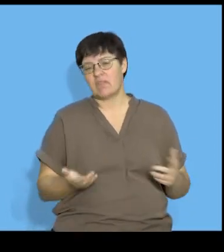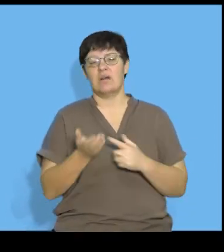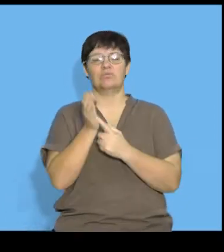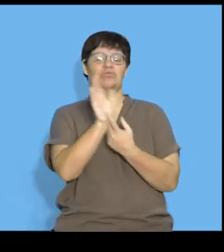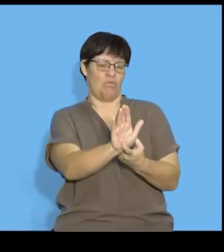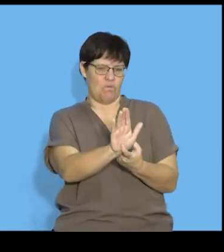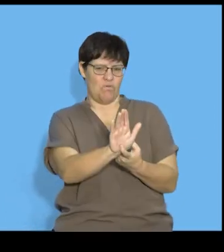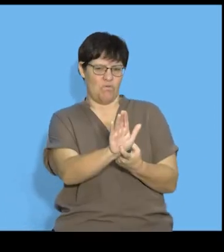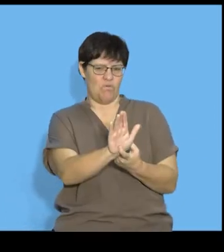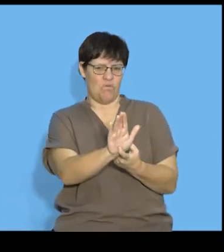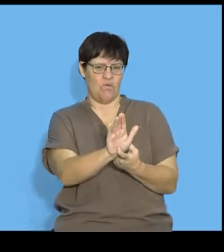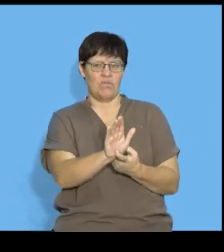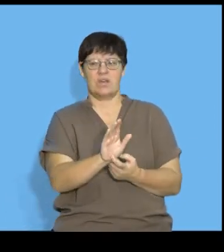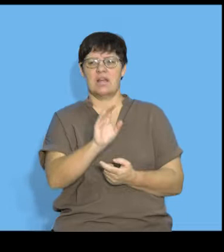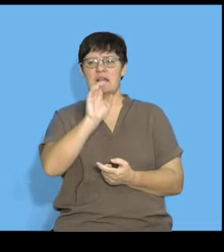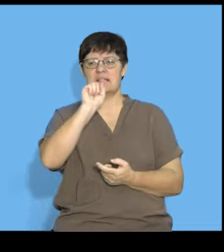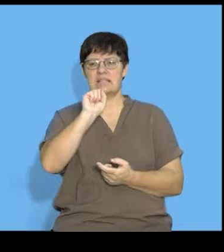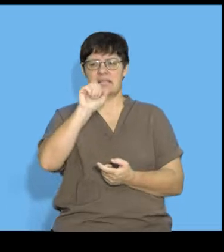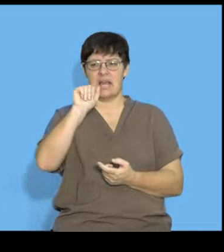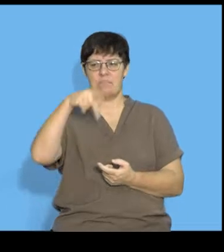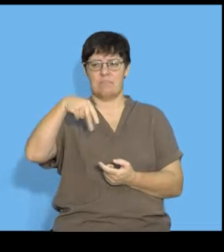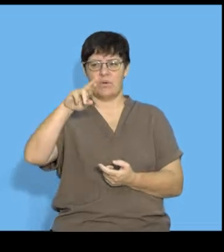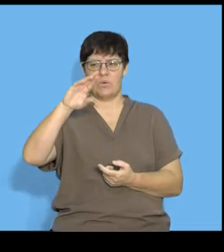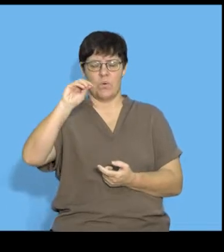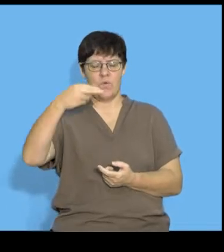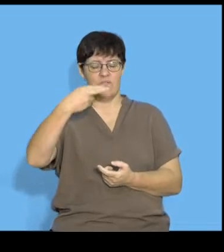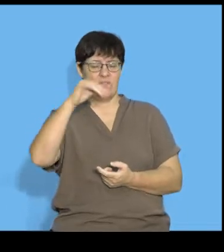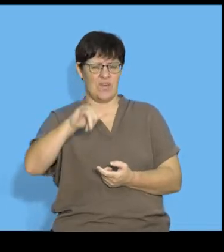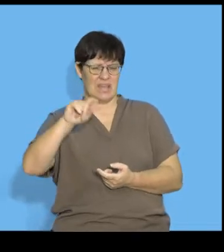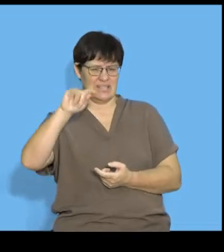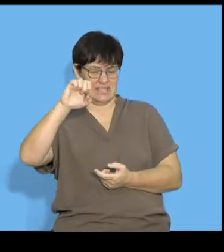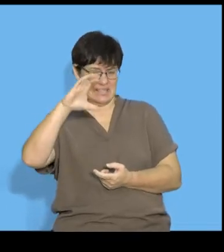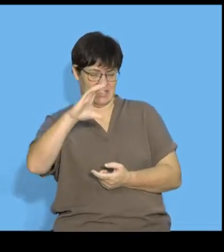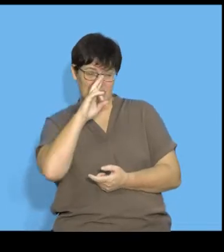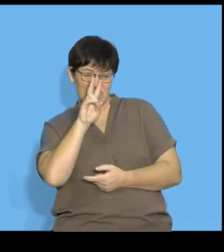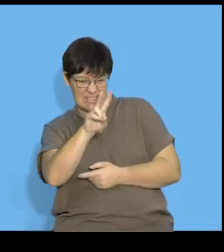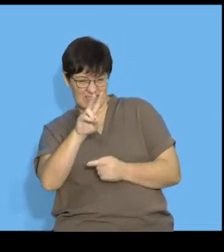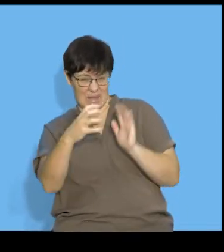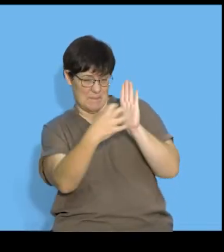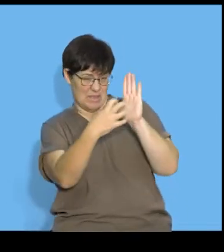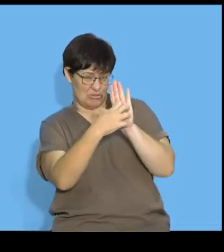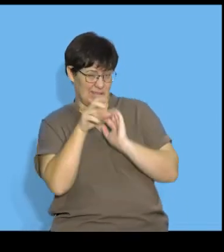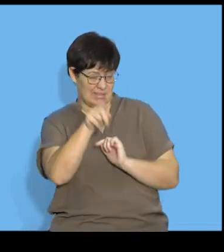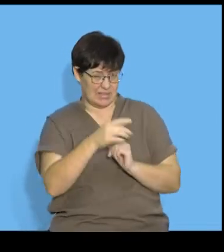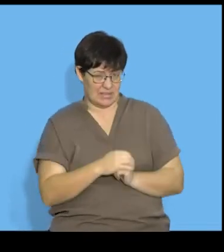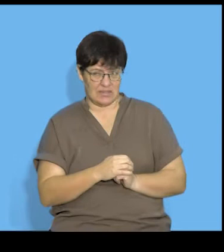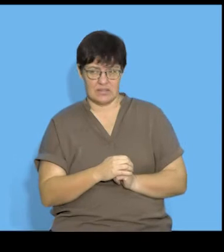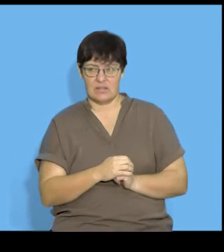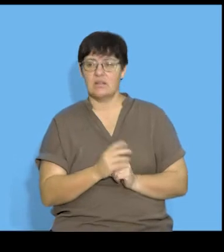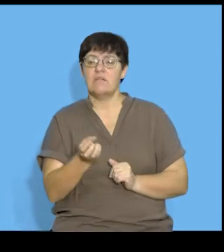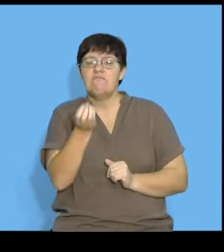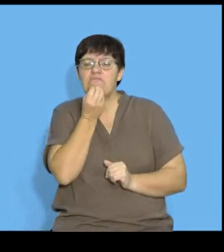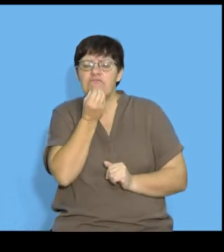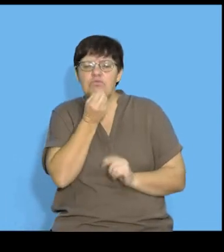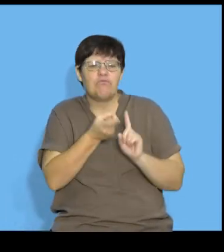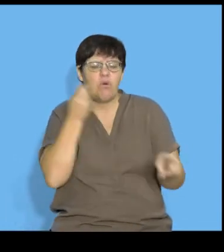I mean by saprophytic. So if you have a look at the pictures that I've chosen, right, they are feeding off, they